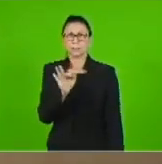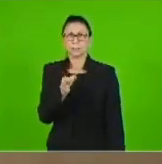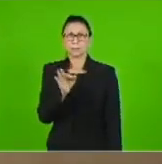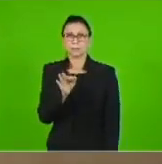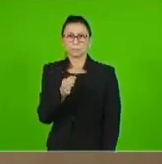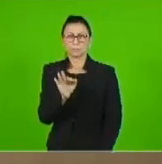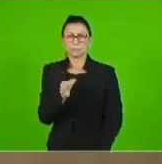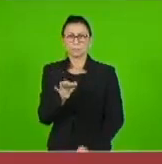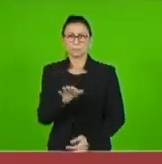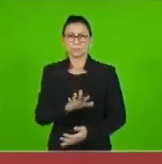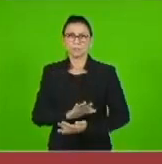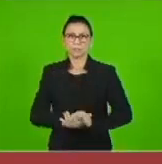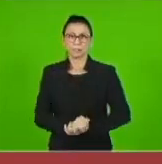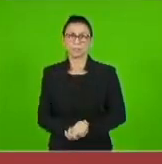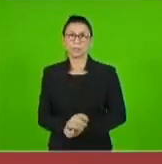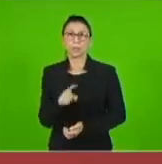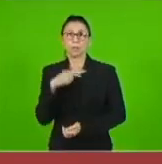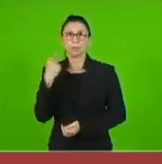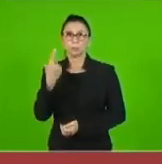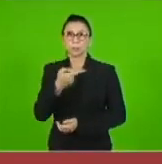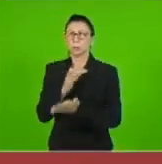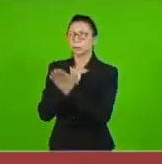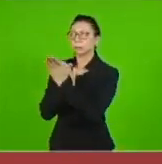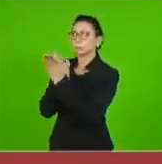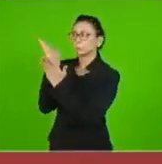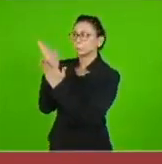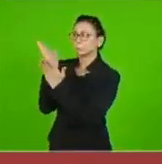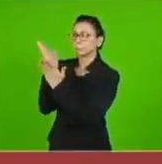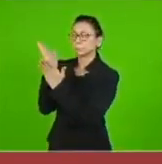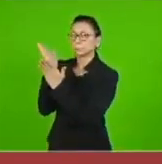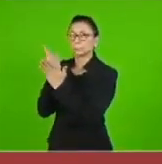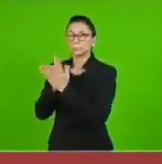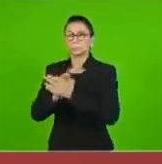we are not living without direction.